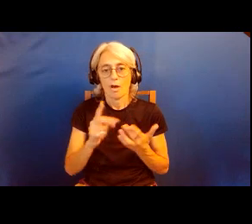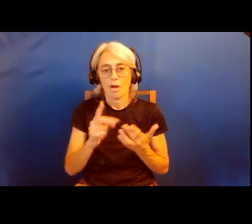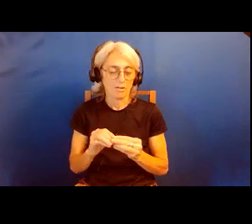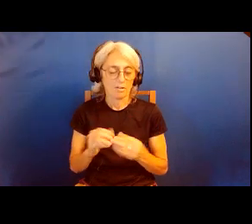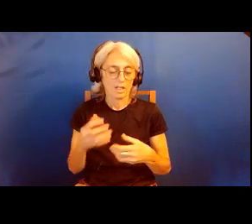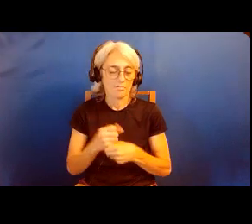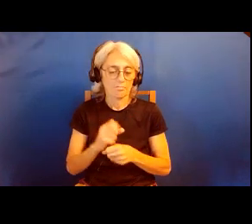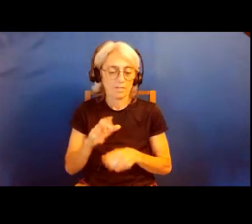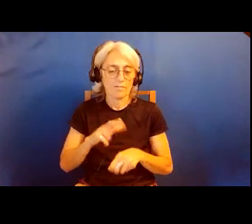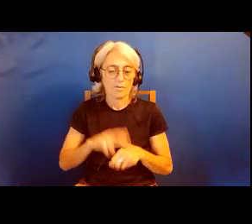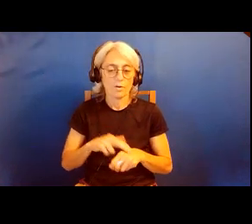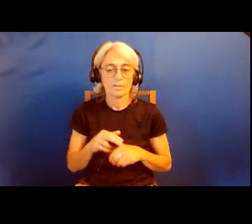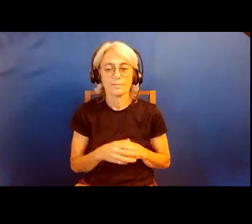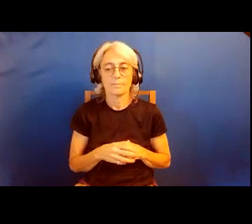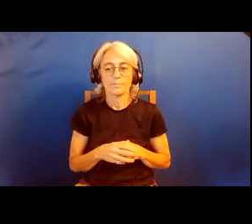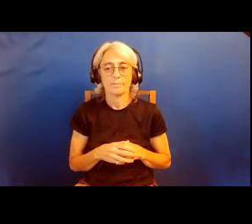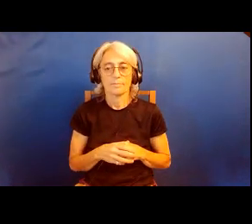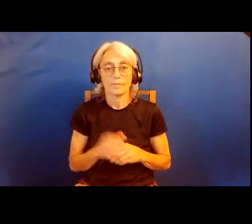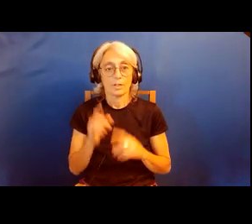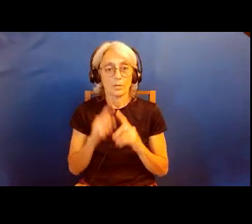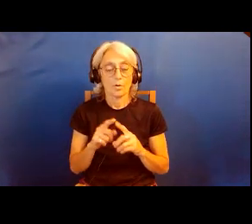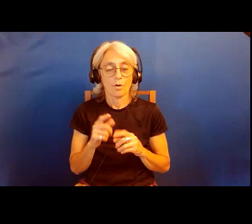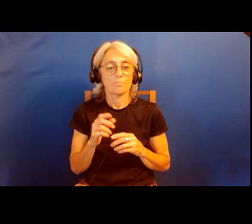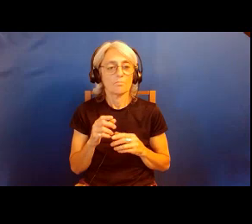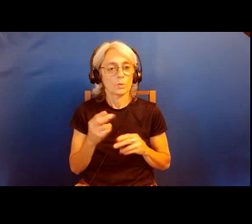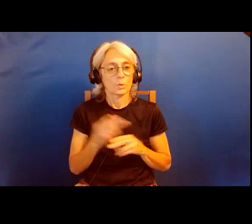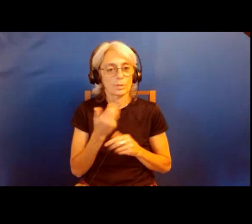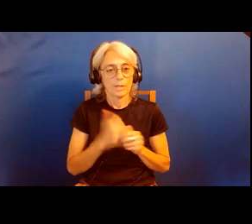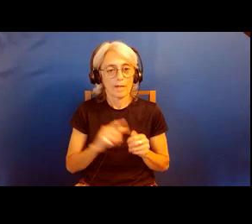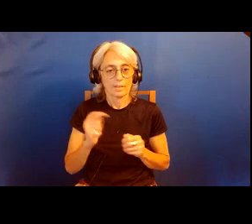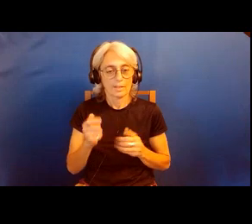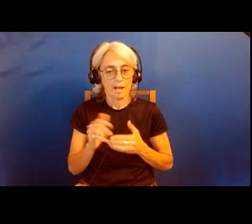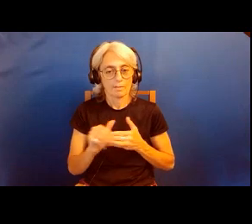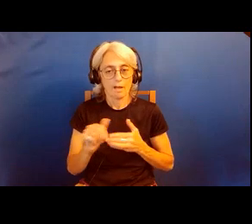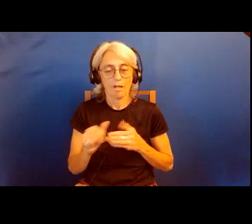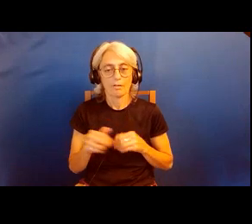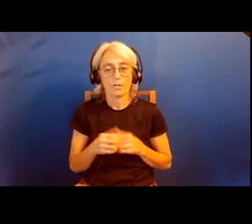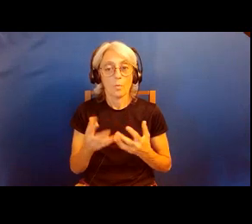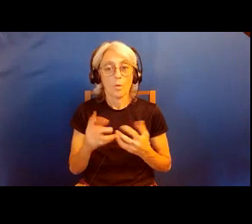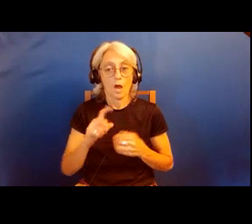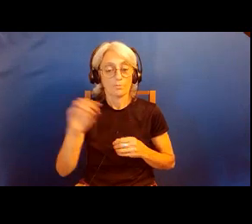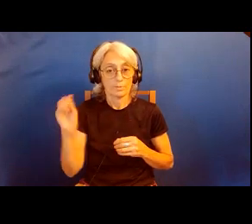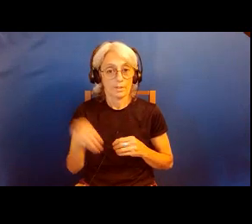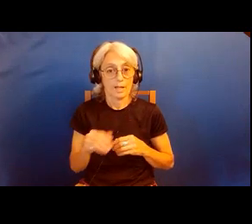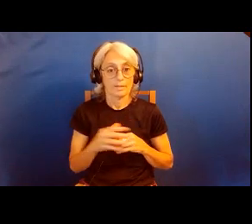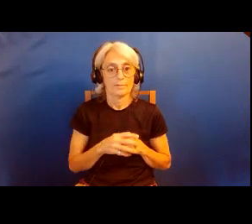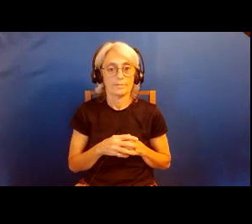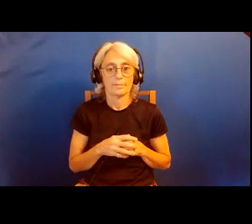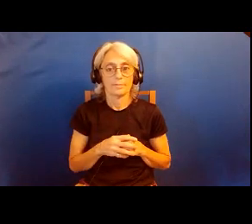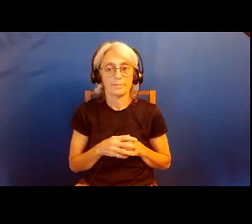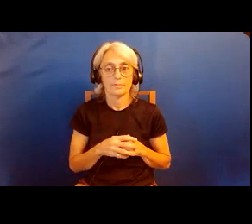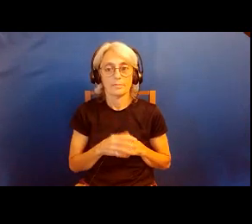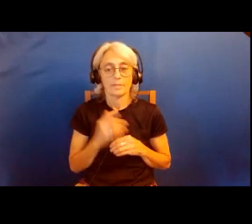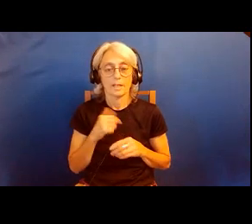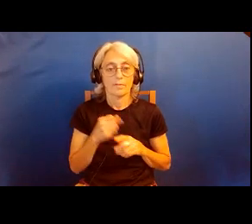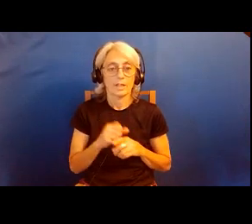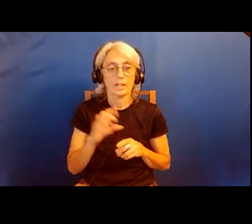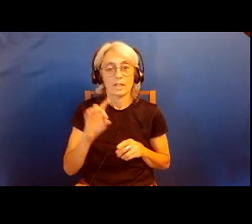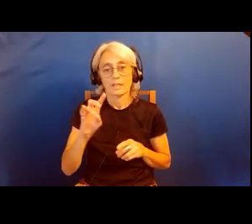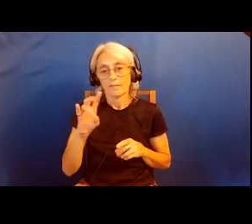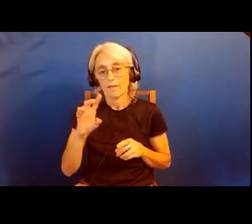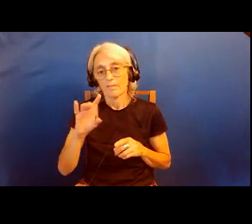mean, the goal is always to put every tax dollar to work. So we would like to see 100%, but if we're hitting about the 75 to 80%, that seems to be